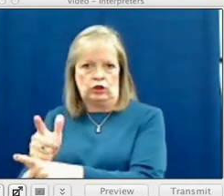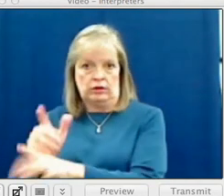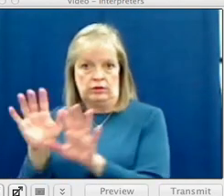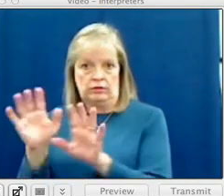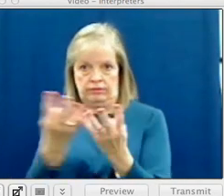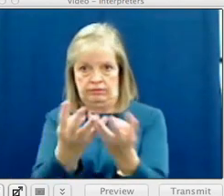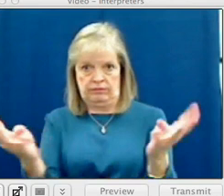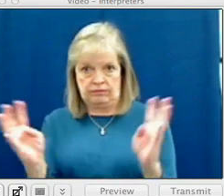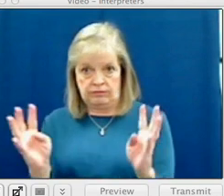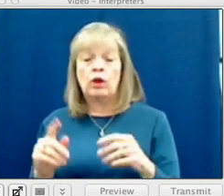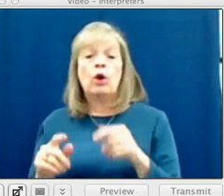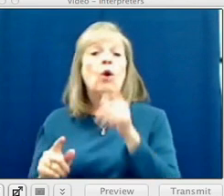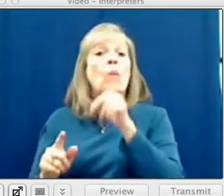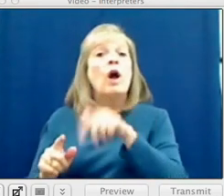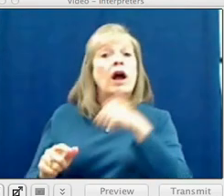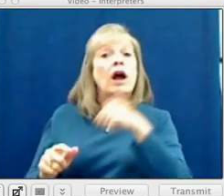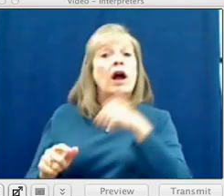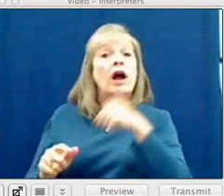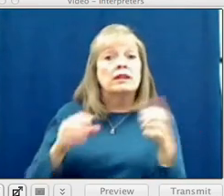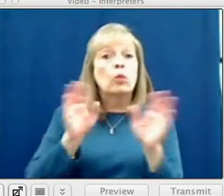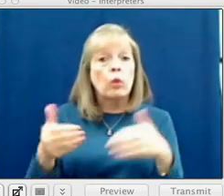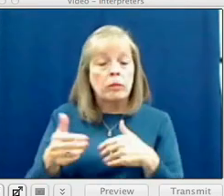Others in the room included